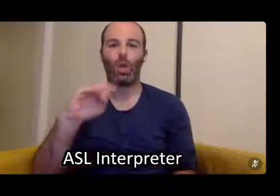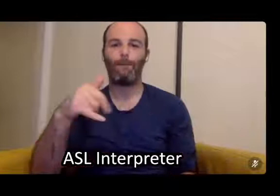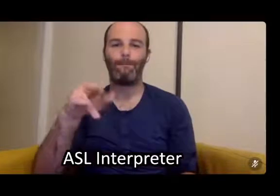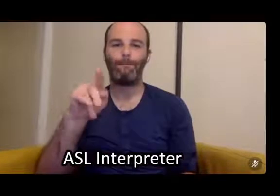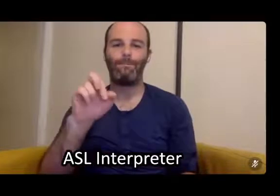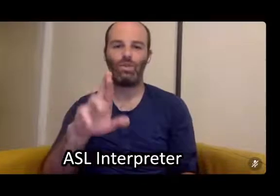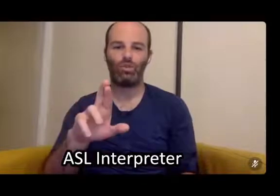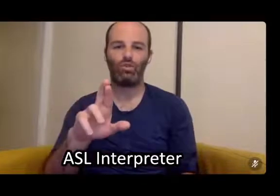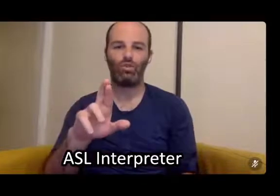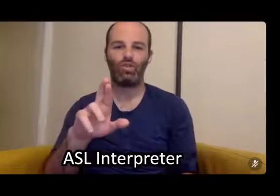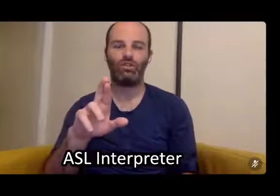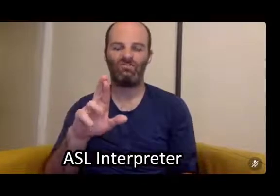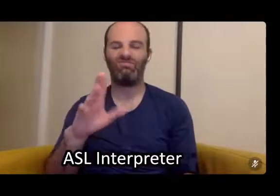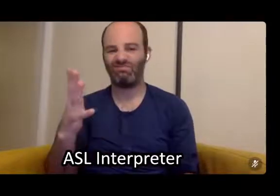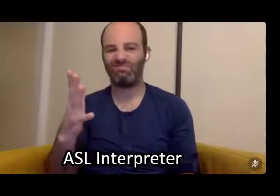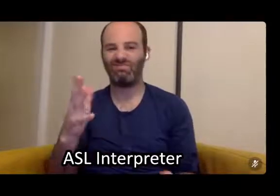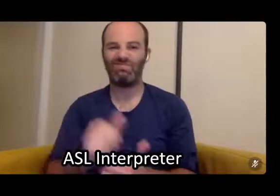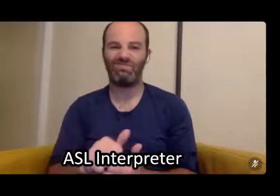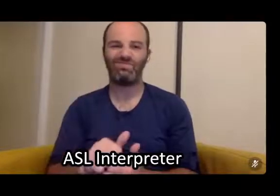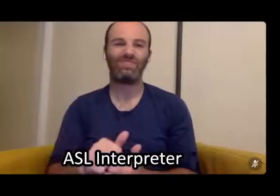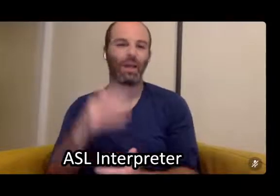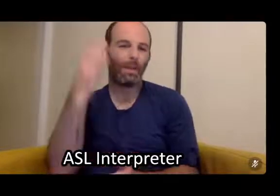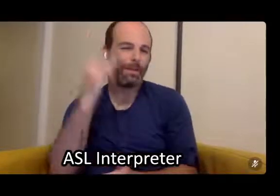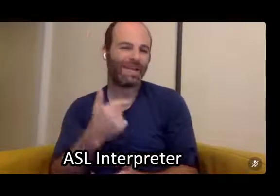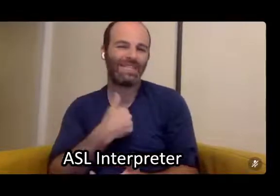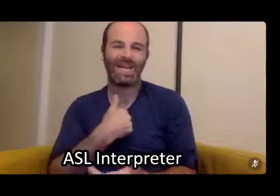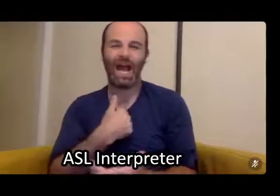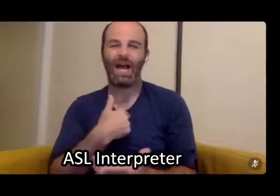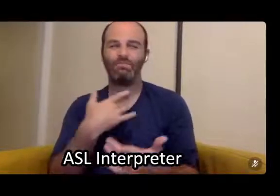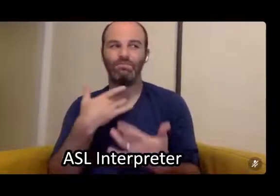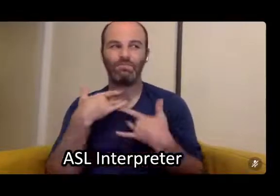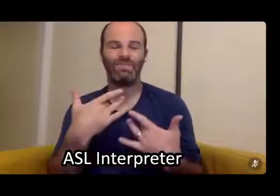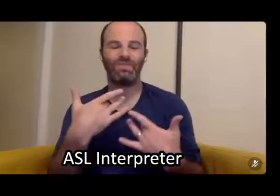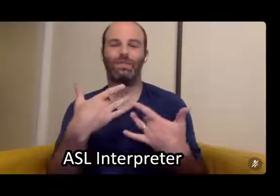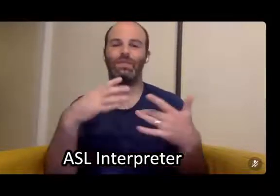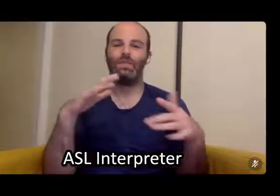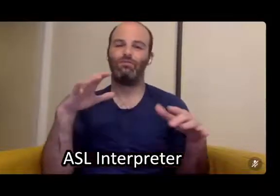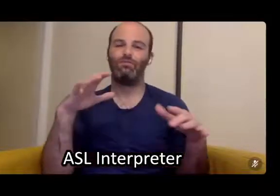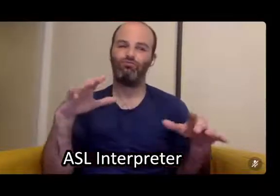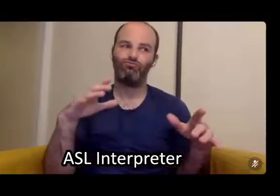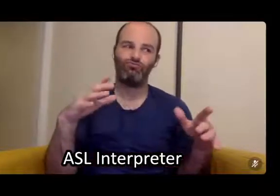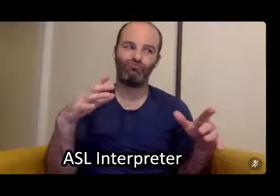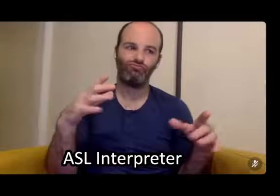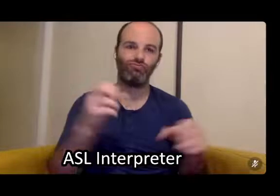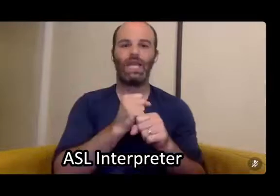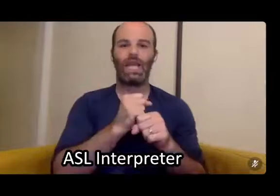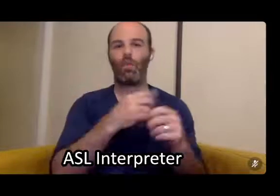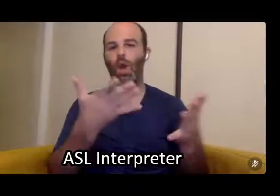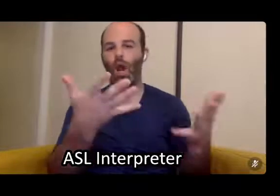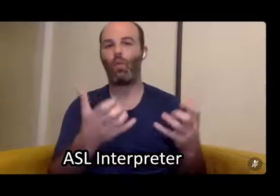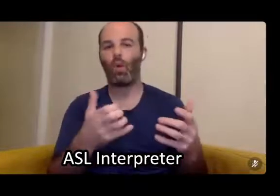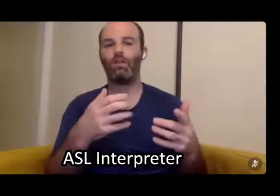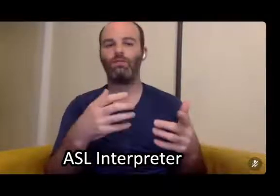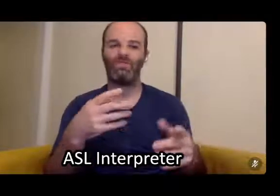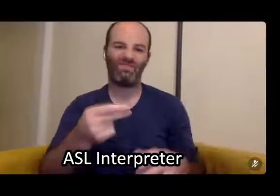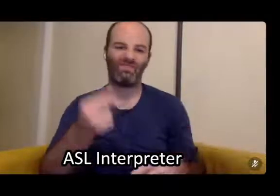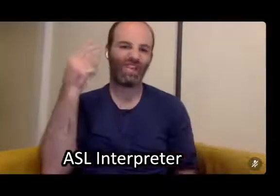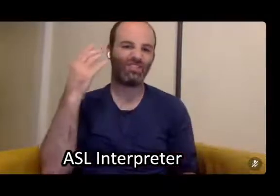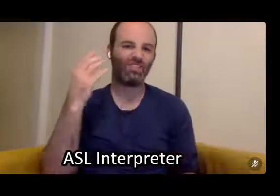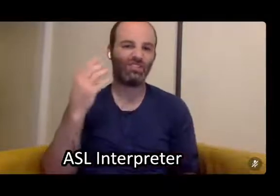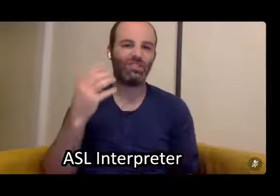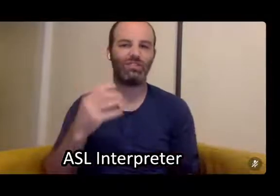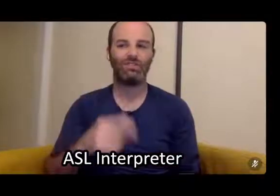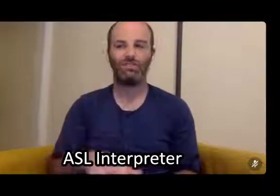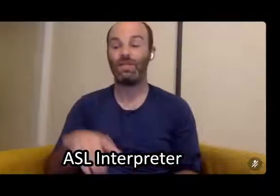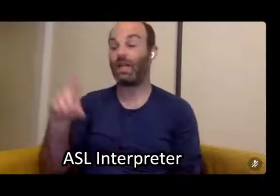else along those lines because I can usually get the result quicker. But I know Dice Bag is one. There's also